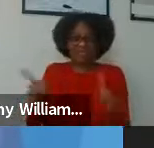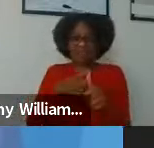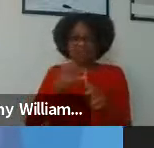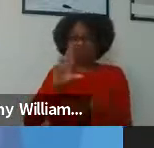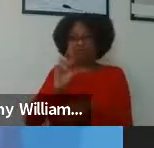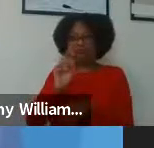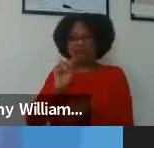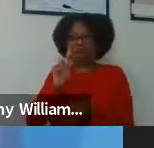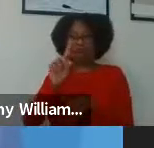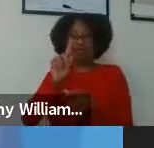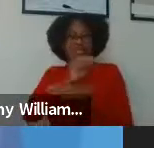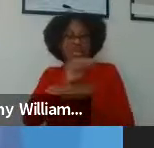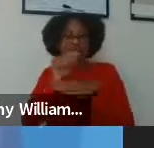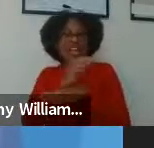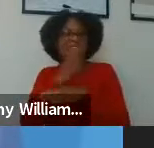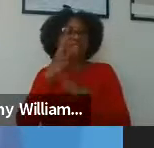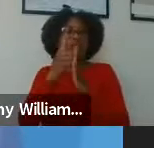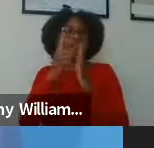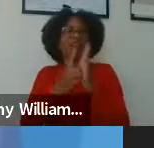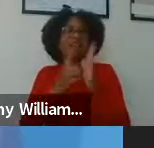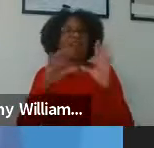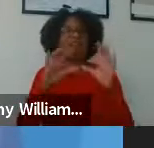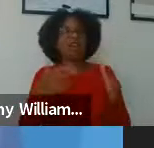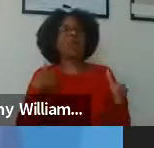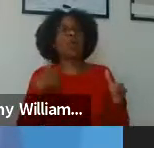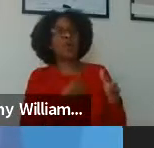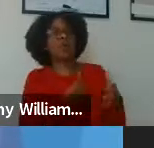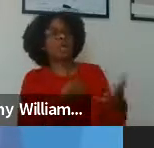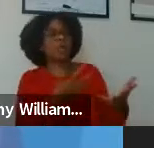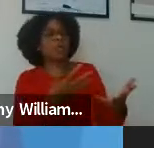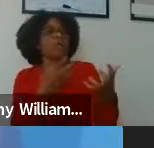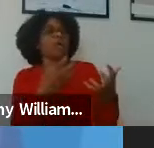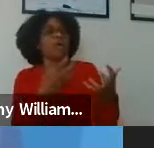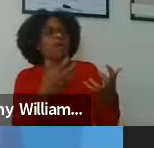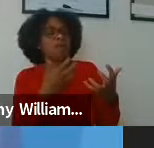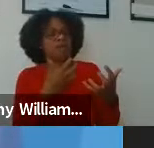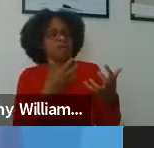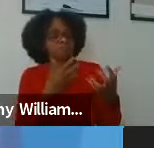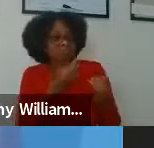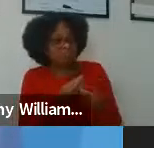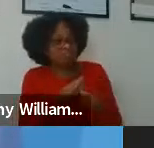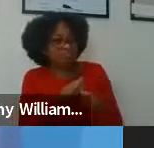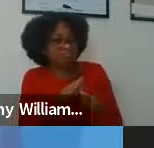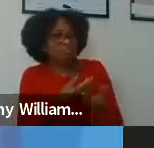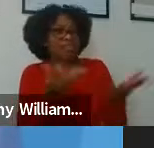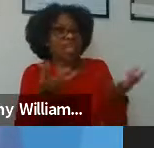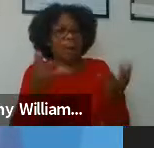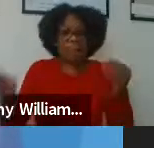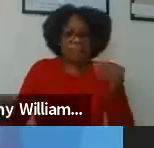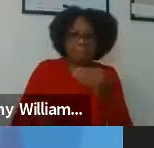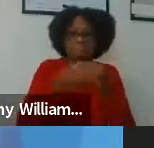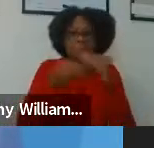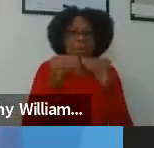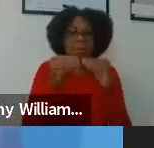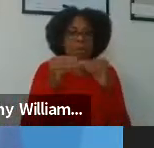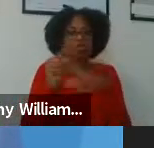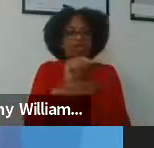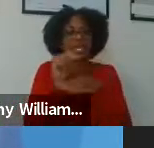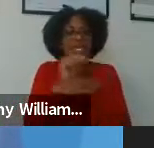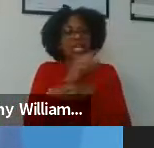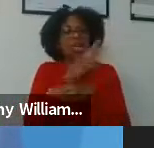dLCV hopes to assist the Legal Aid Justice Center in this effort by providing additional trainings and technical assistance